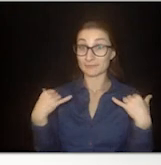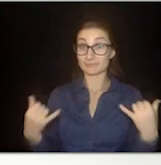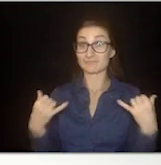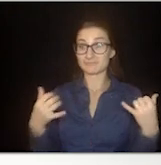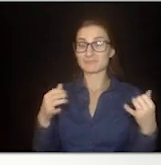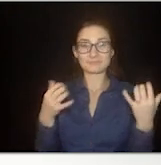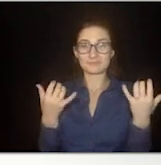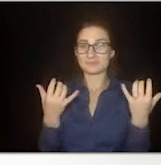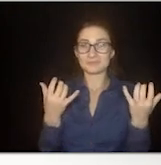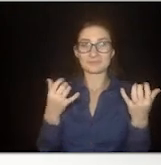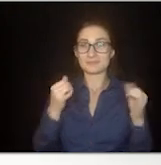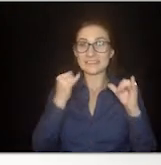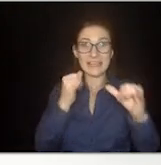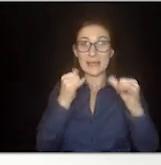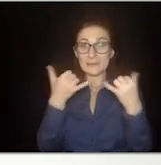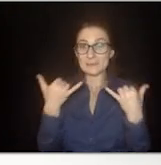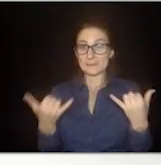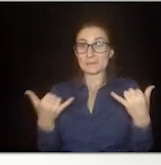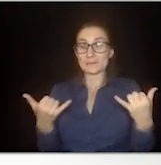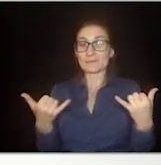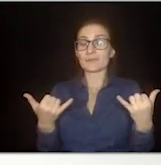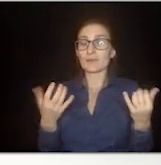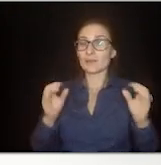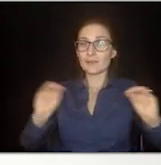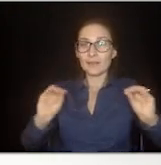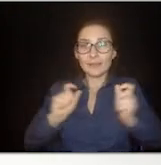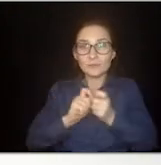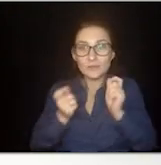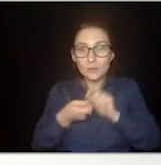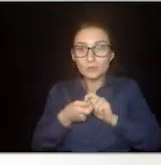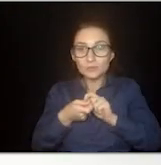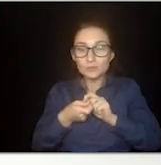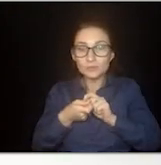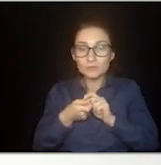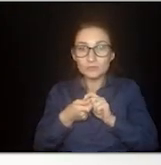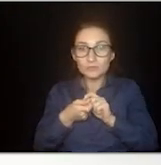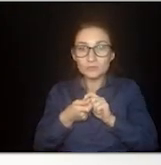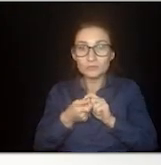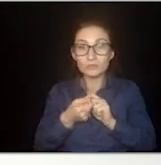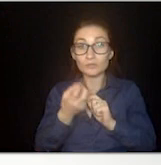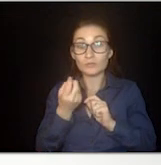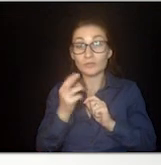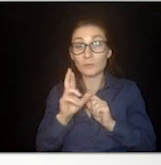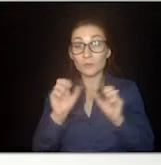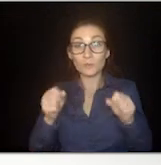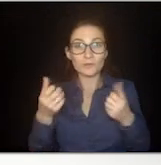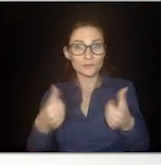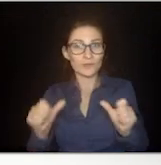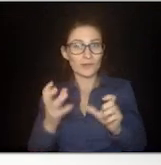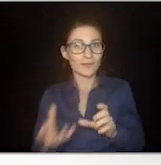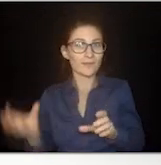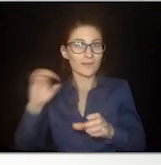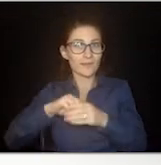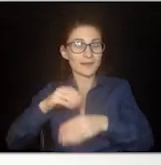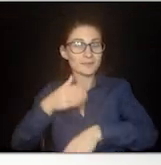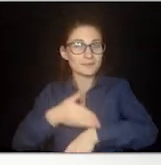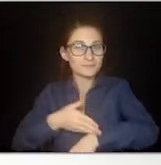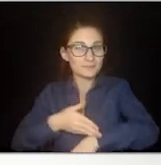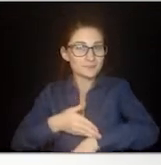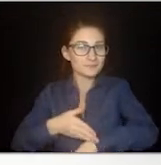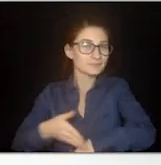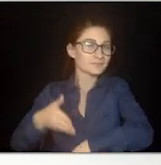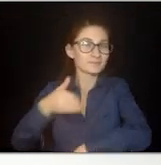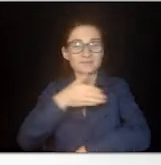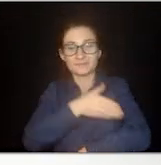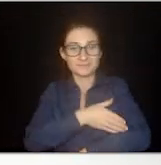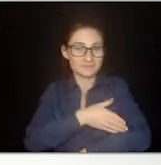be where you are right now with nothing have changed. Or you can try implementing a few